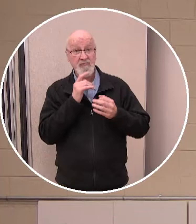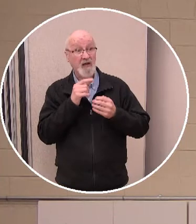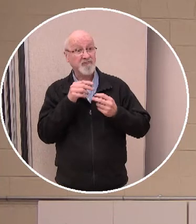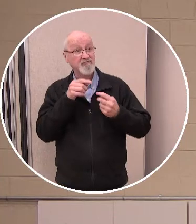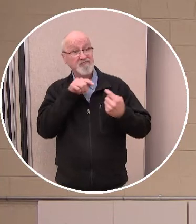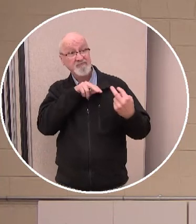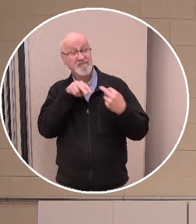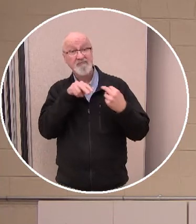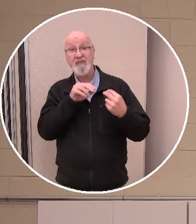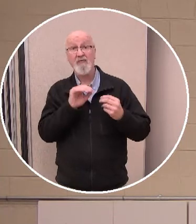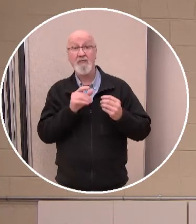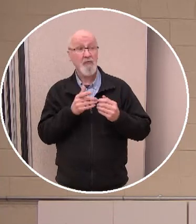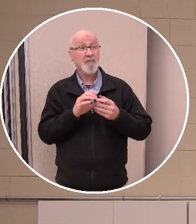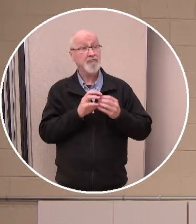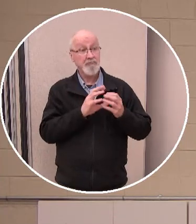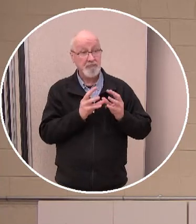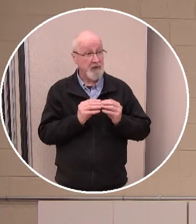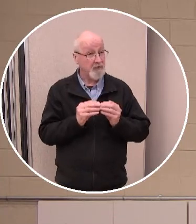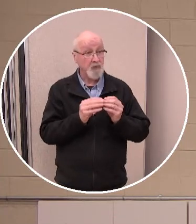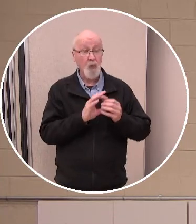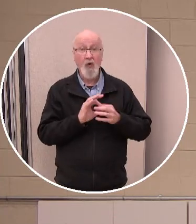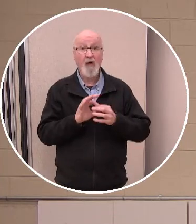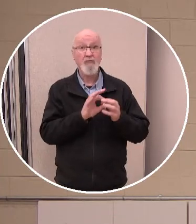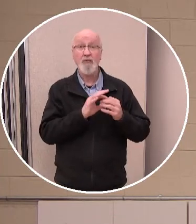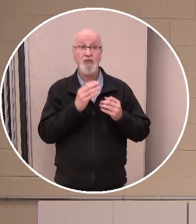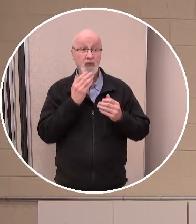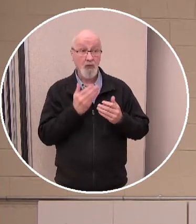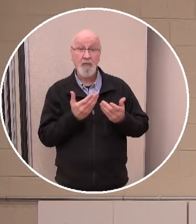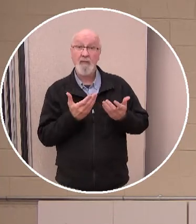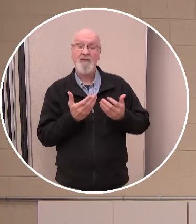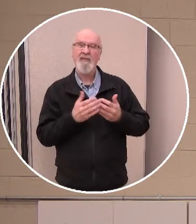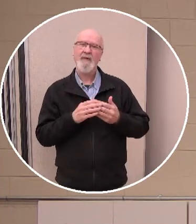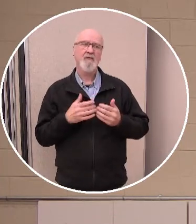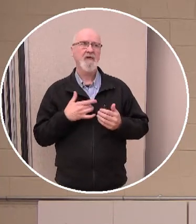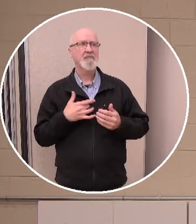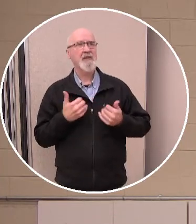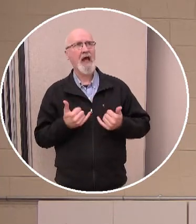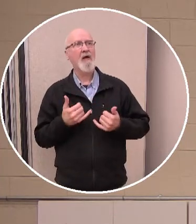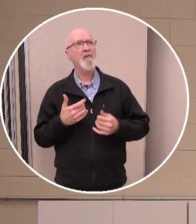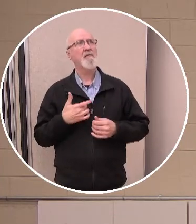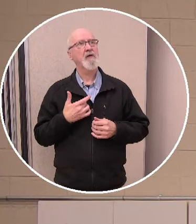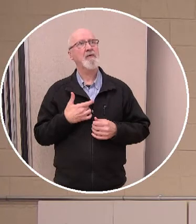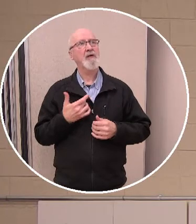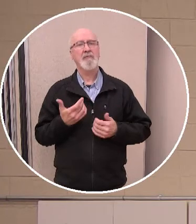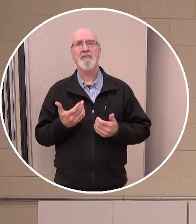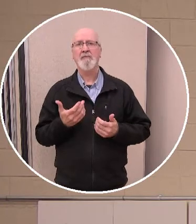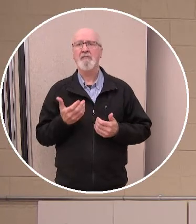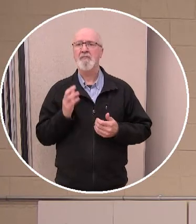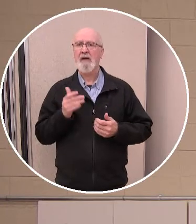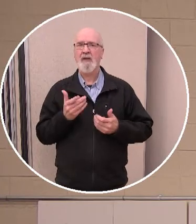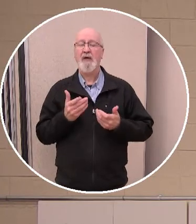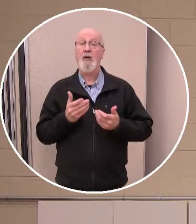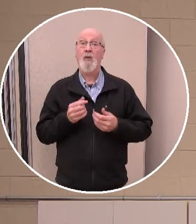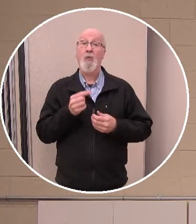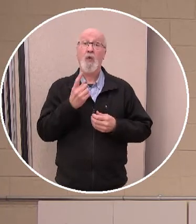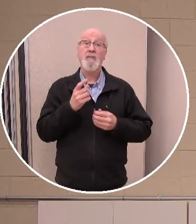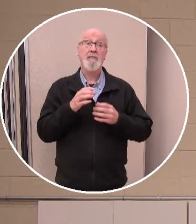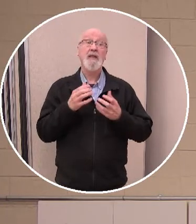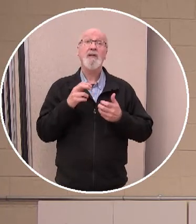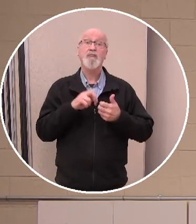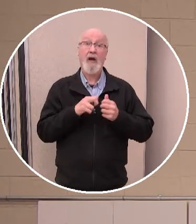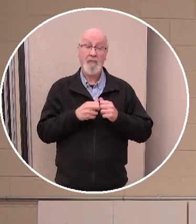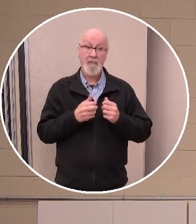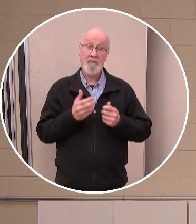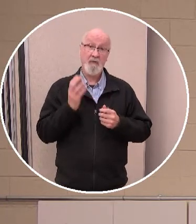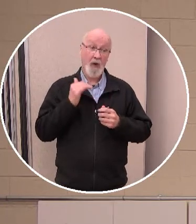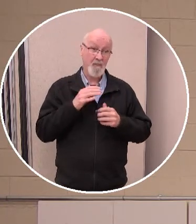Gronway on the way it was handled. And right now, it's looking like we may be able to address a very big problem that we had an awful lot of trouble